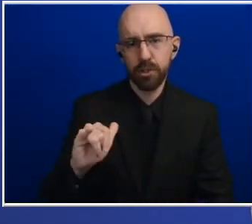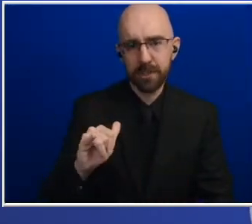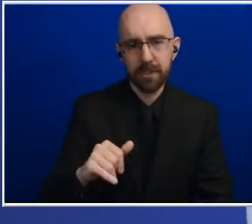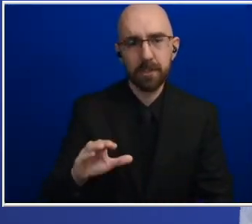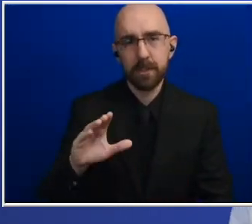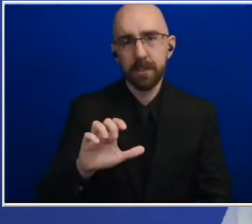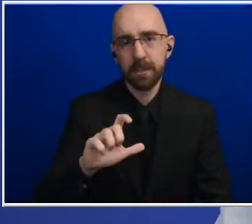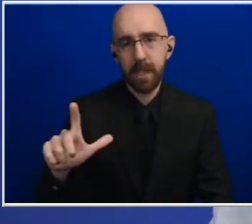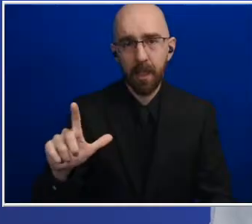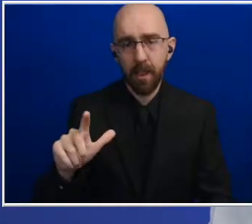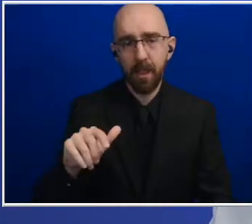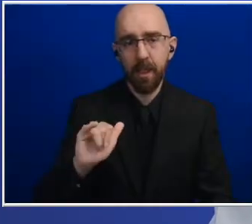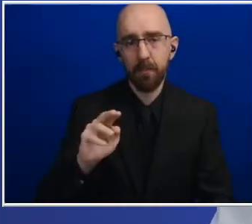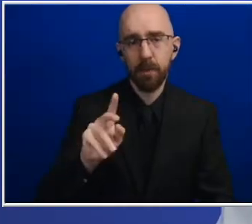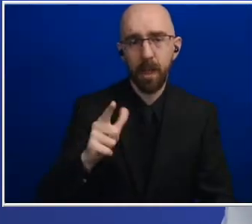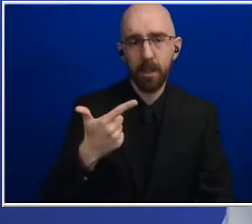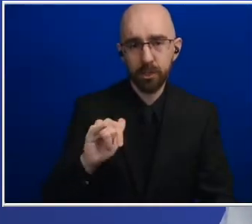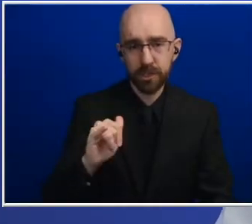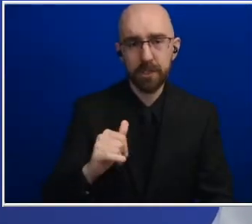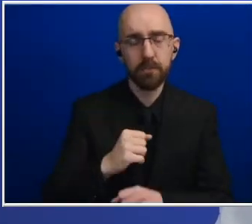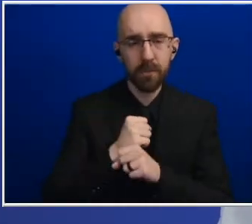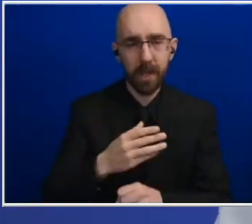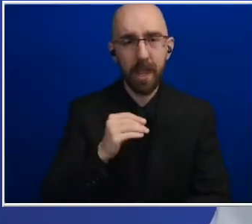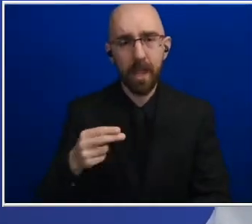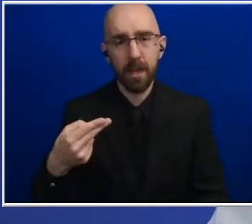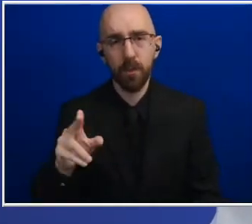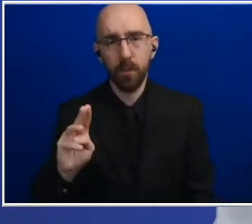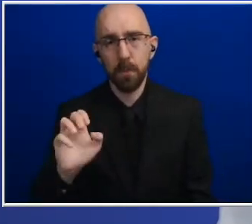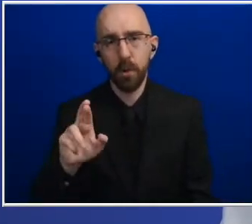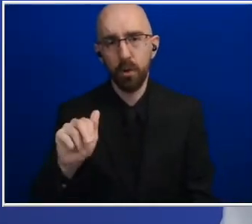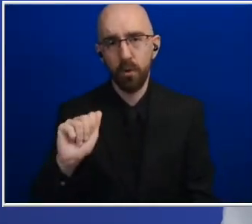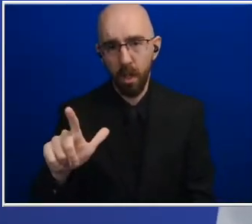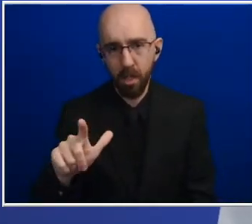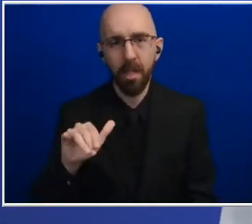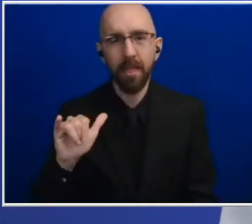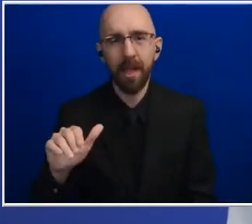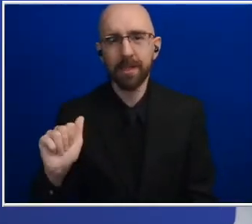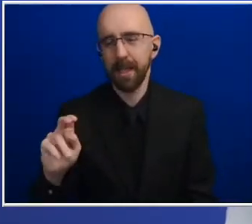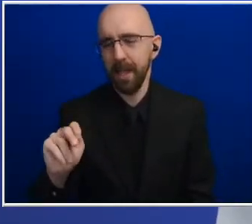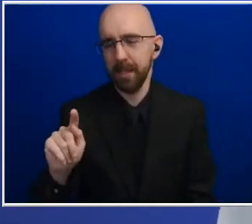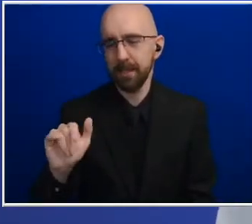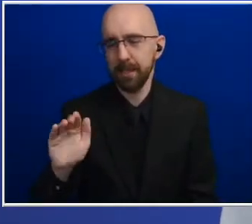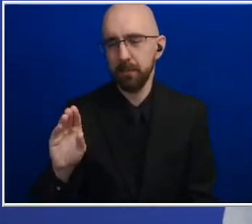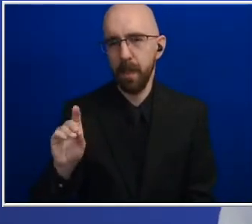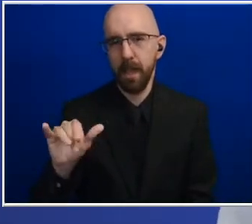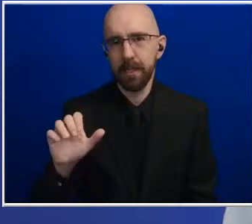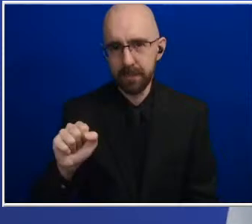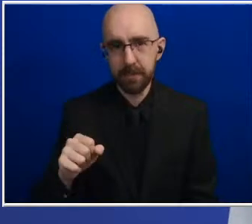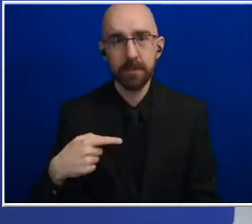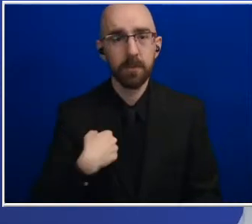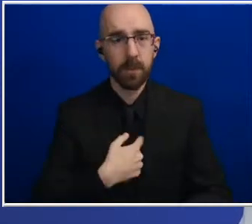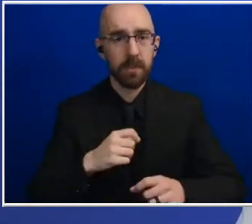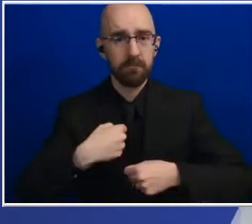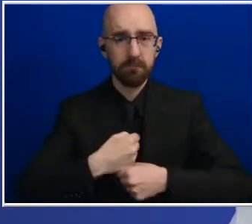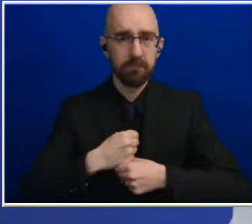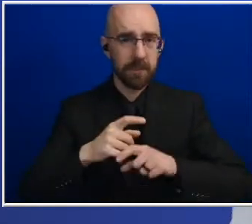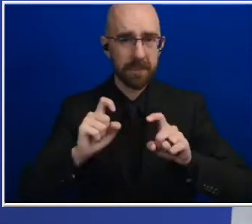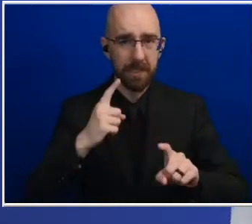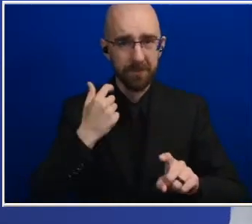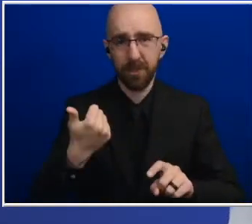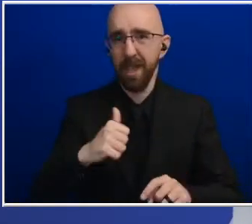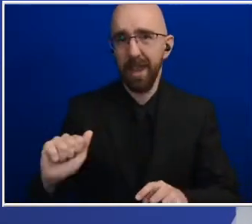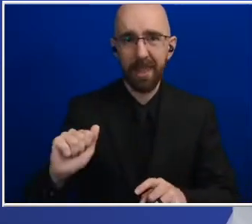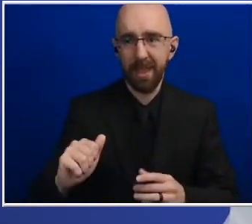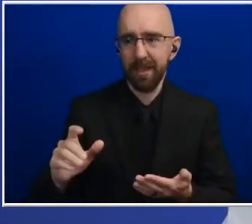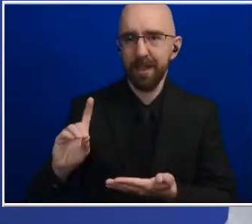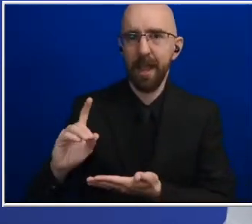and protection, and then the humoral, which is the antibodies. And so, these tests that we create for anything, any of these diagnostic tests, they're not